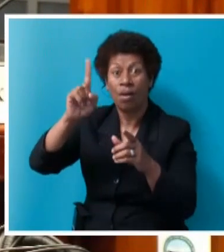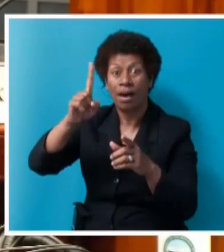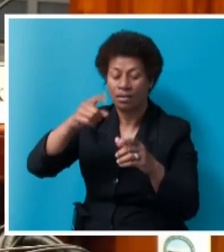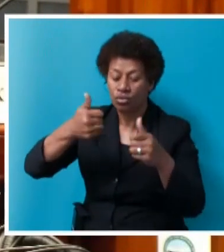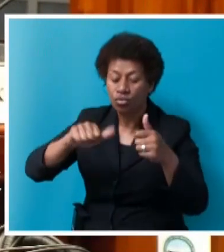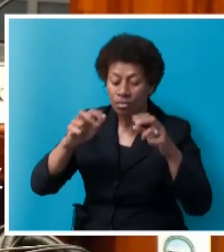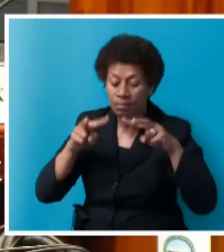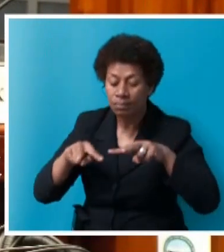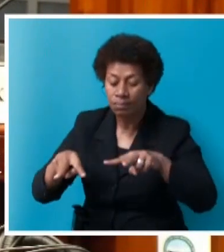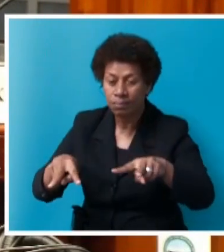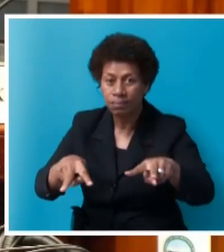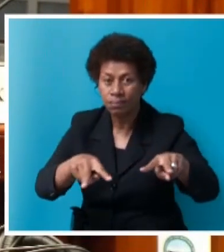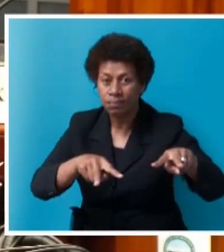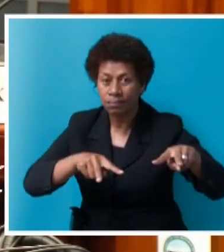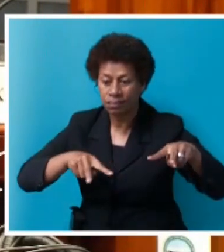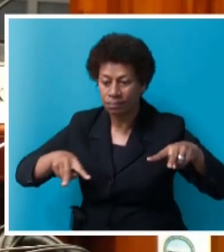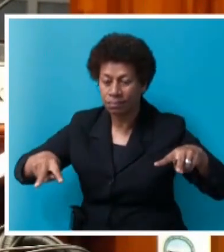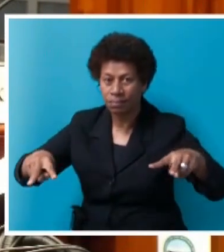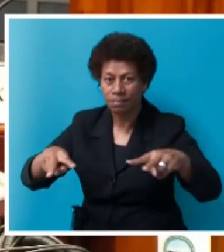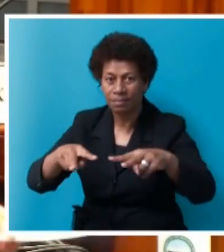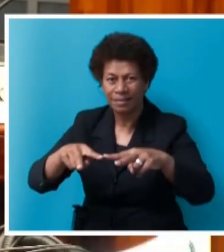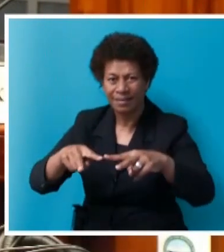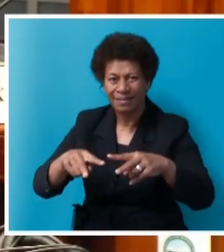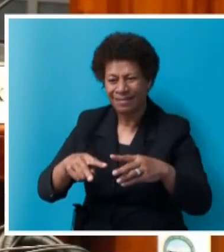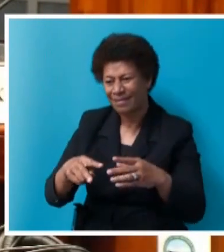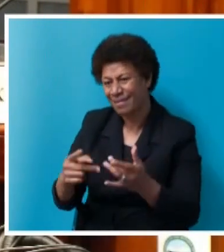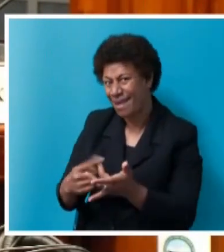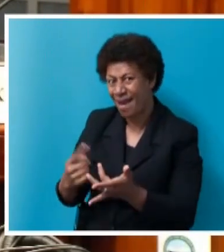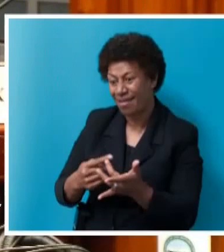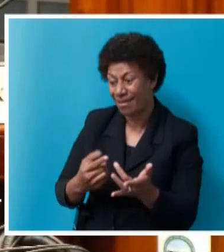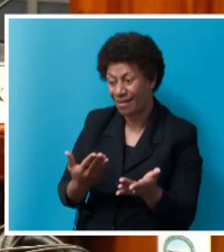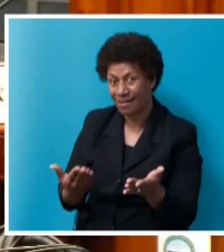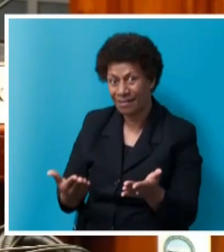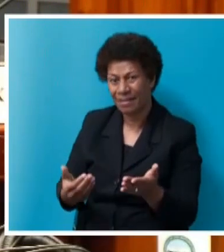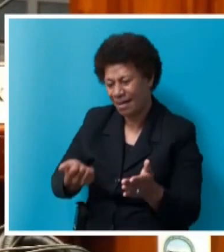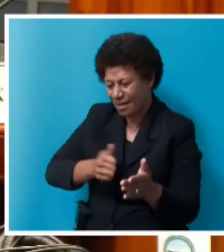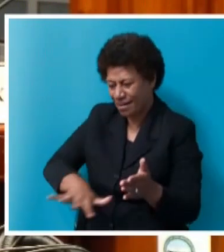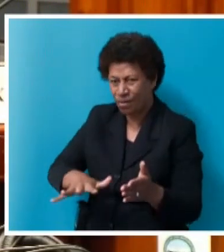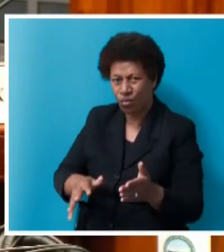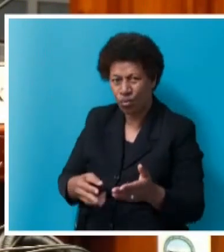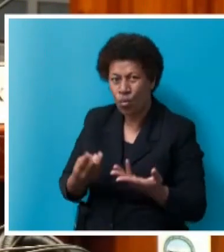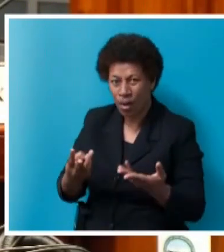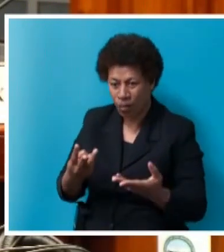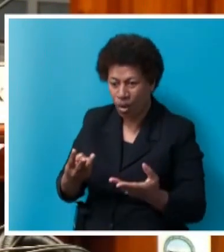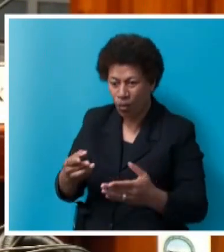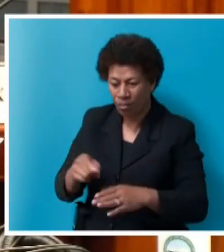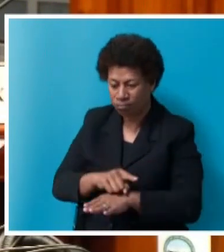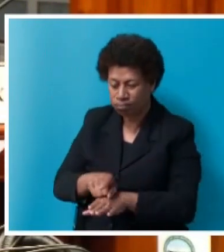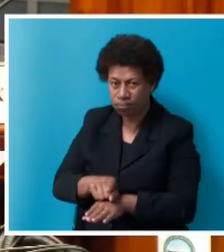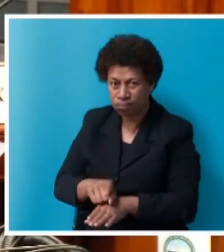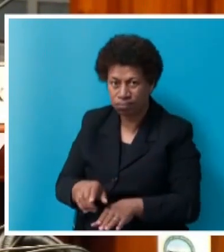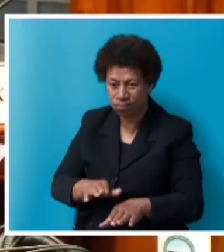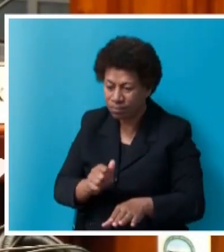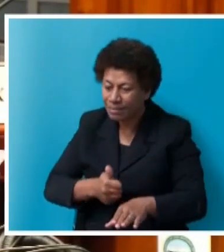rapidly and efficiently than ground-based ERT method. The survey, Honourable Speaker,